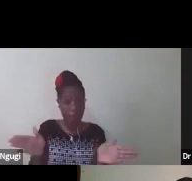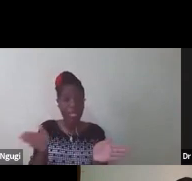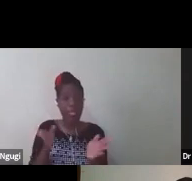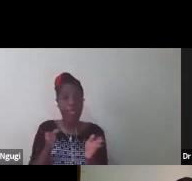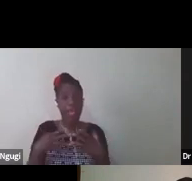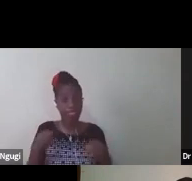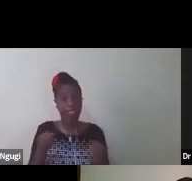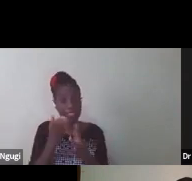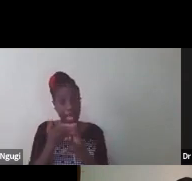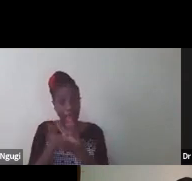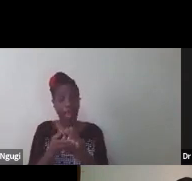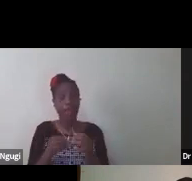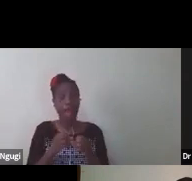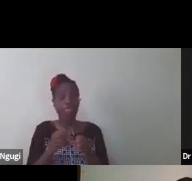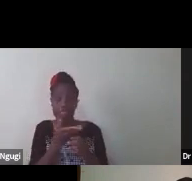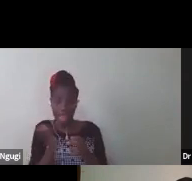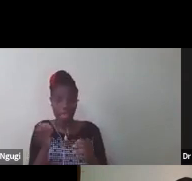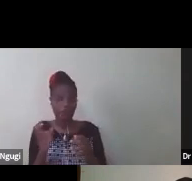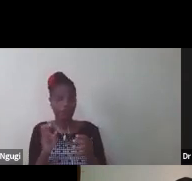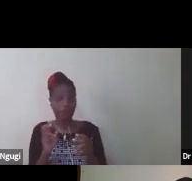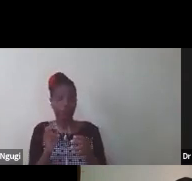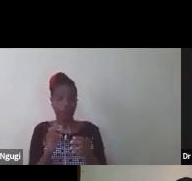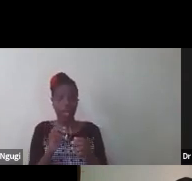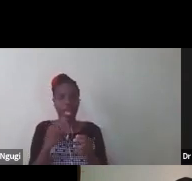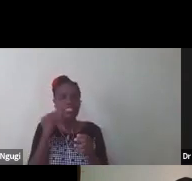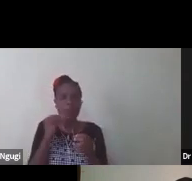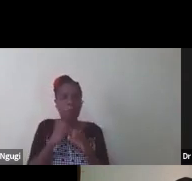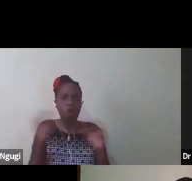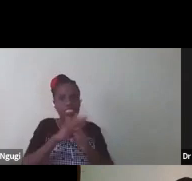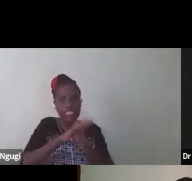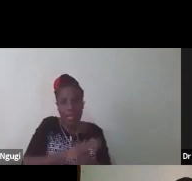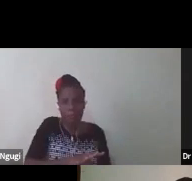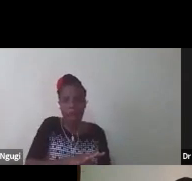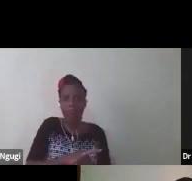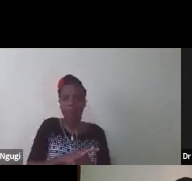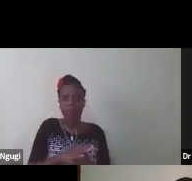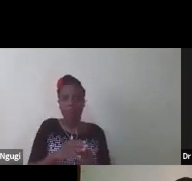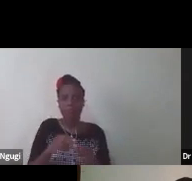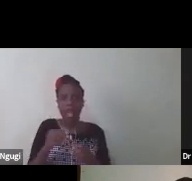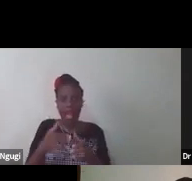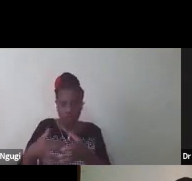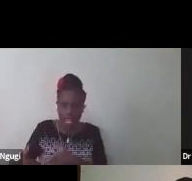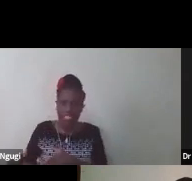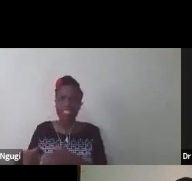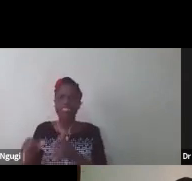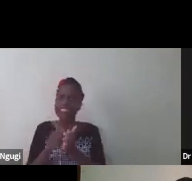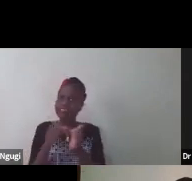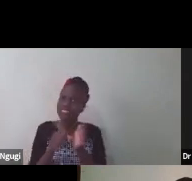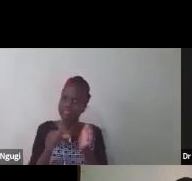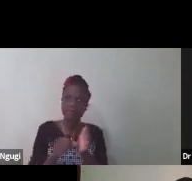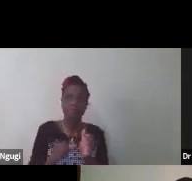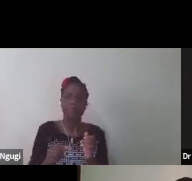stigmatized, they get more violated, because sometimes, you know, all this process of these public health interventions require a lot